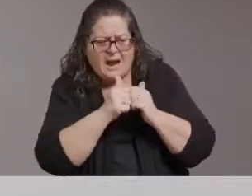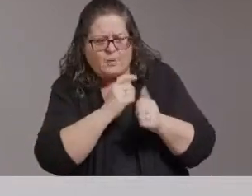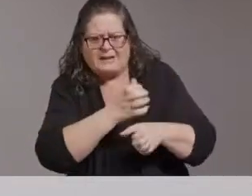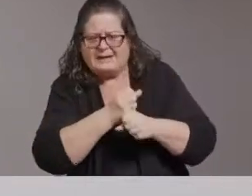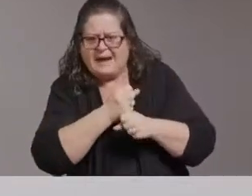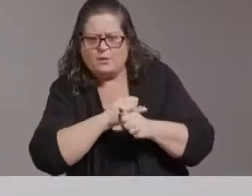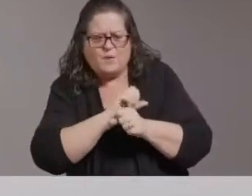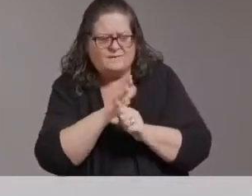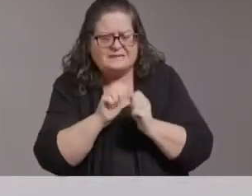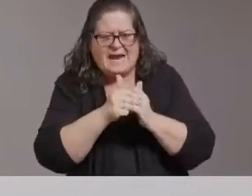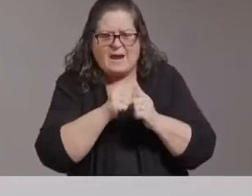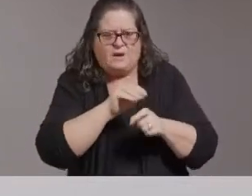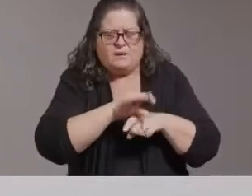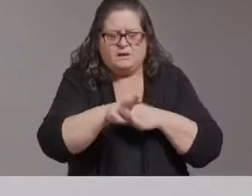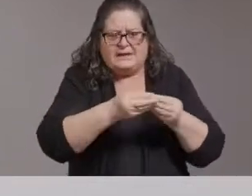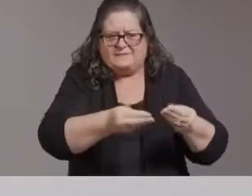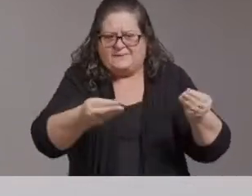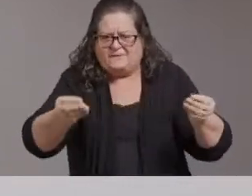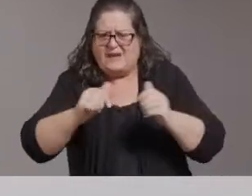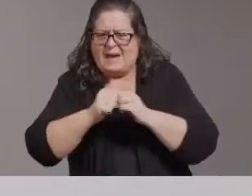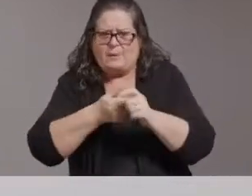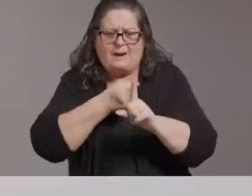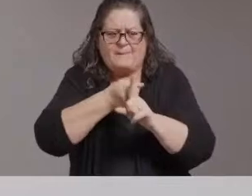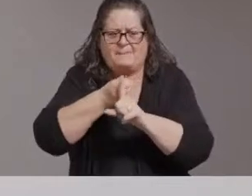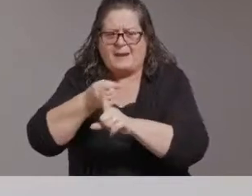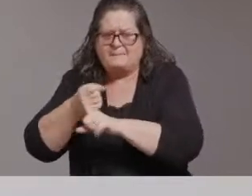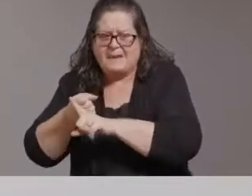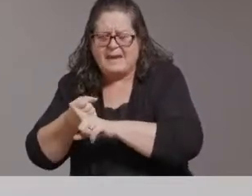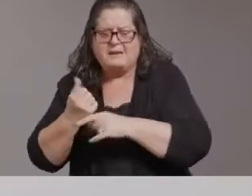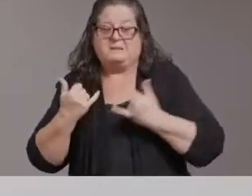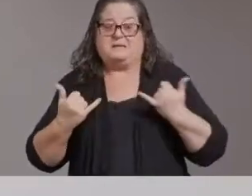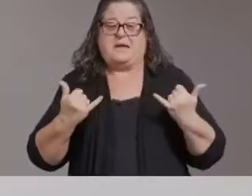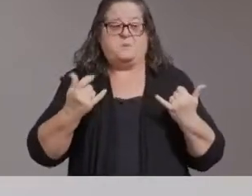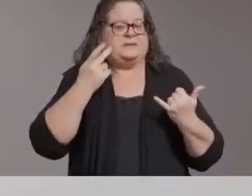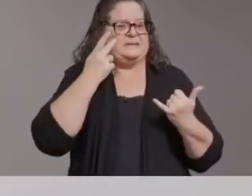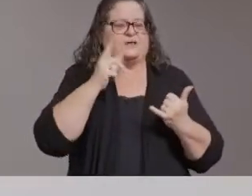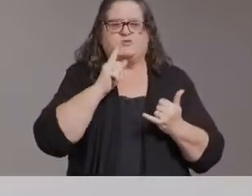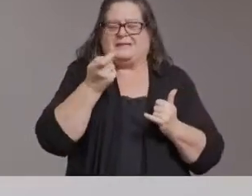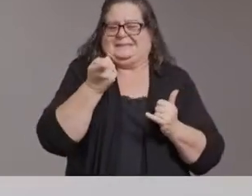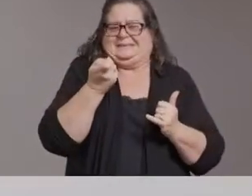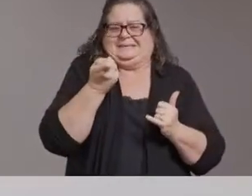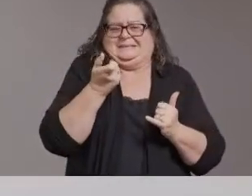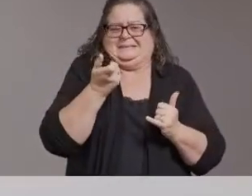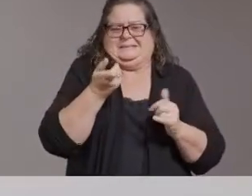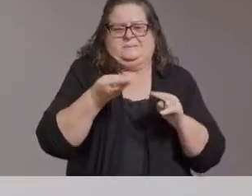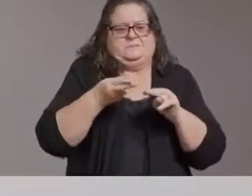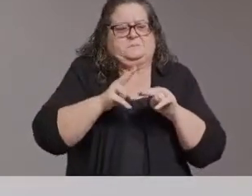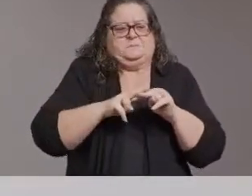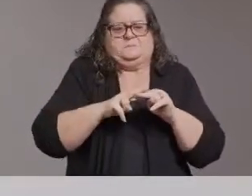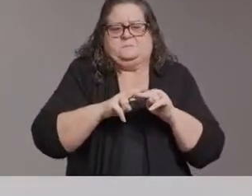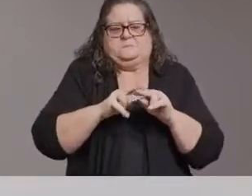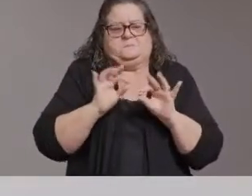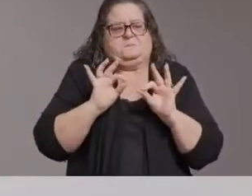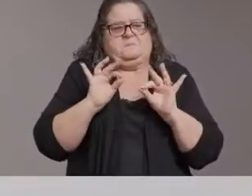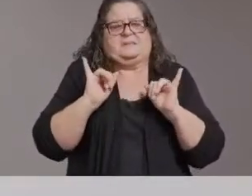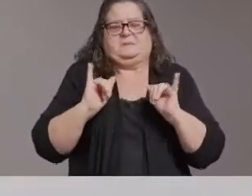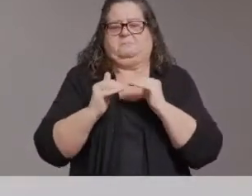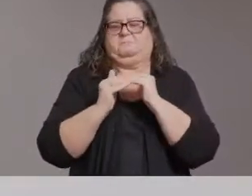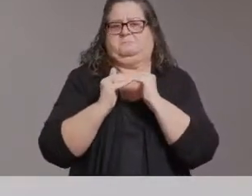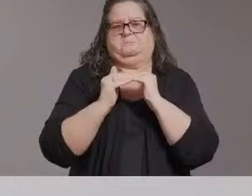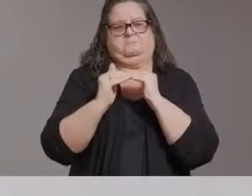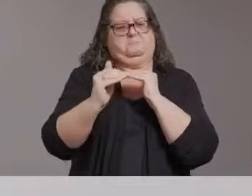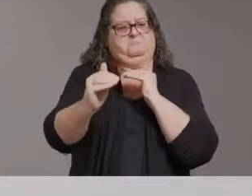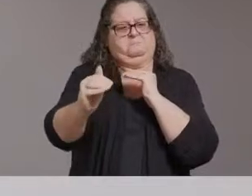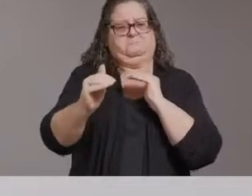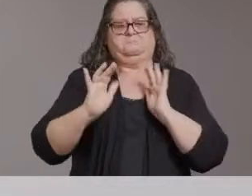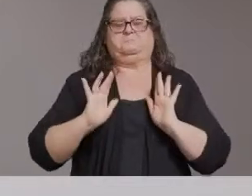so, but right now we're seeing very, very small increases, and we've kind of plateaued on our